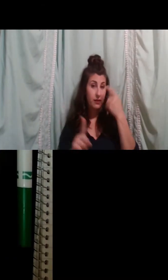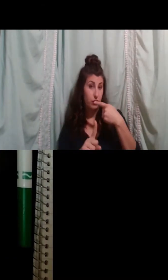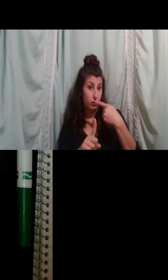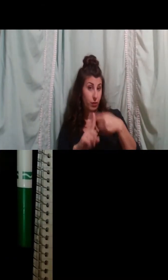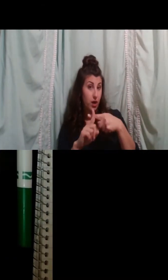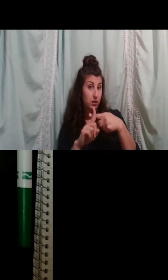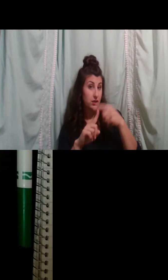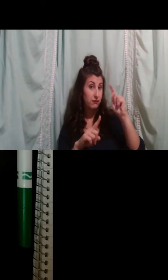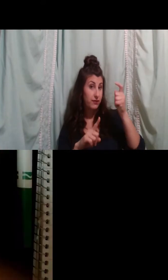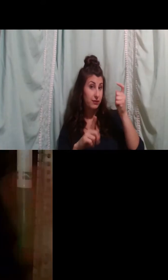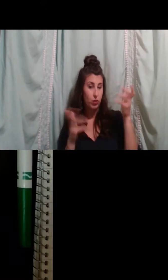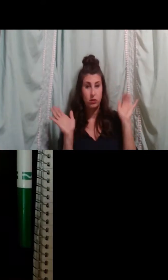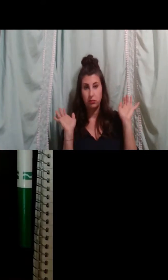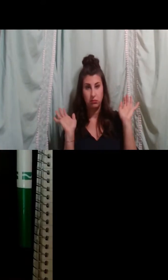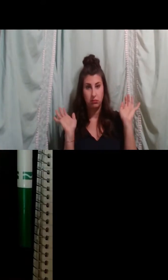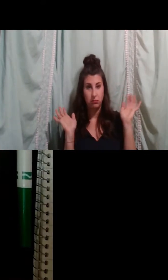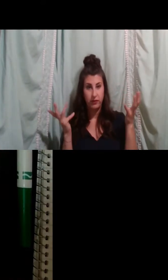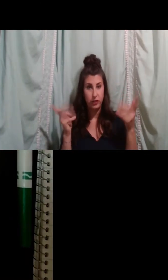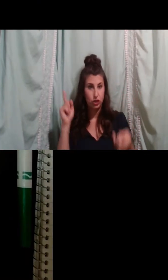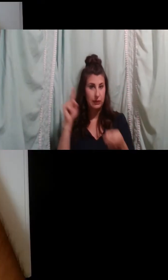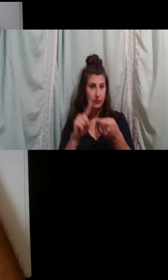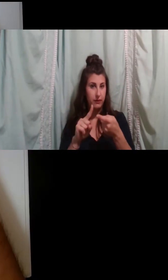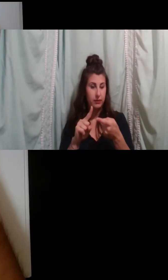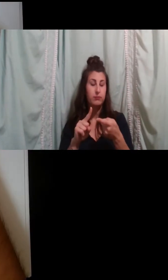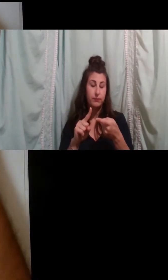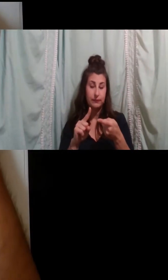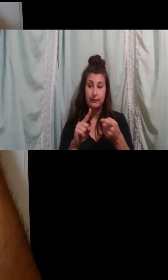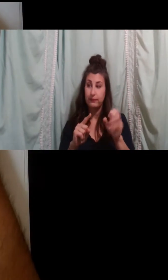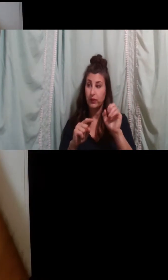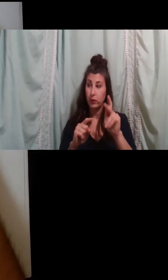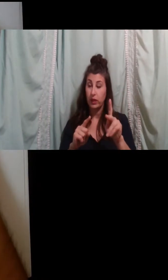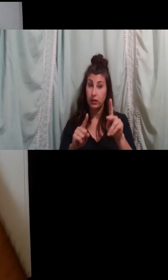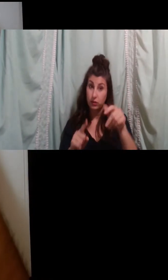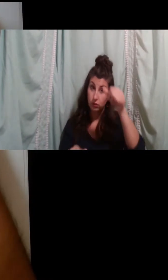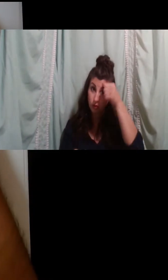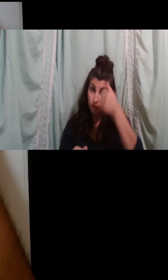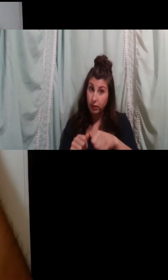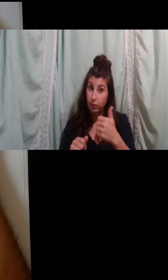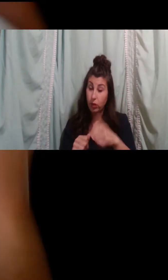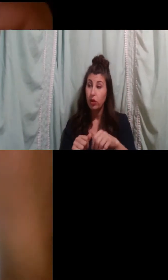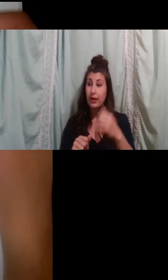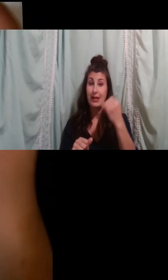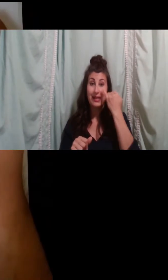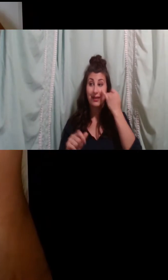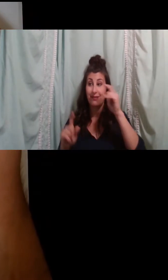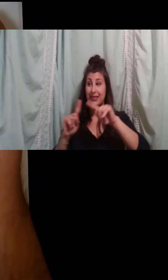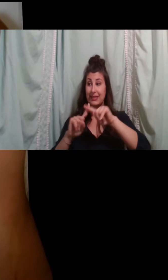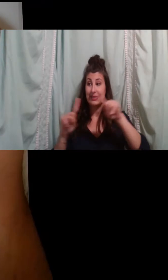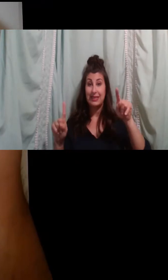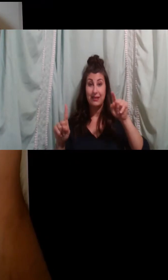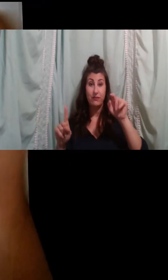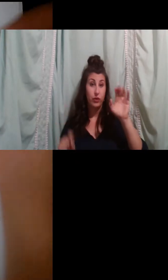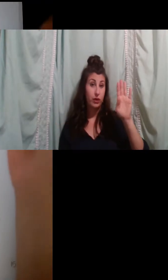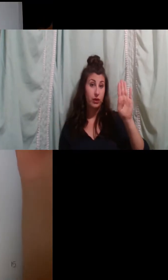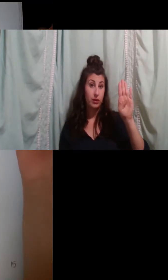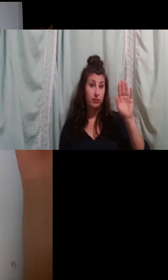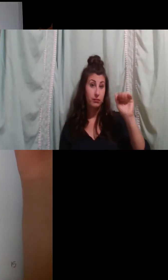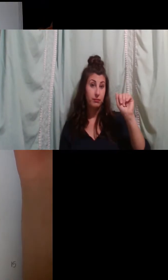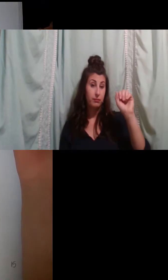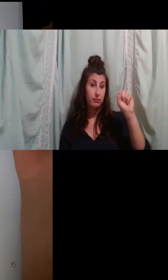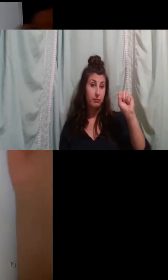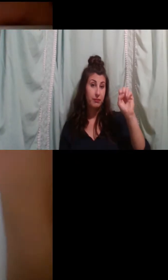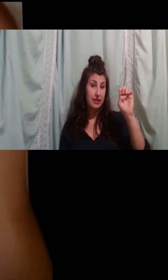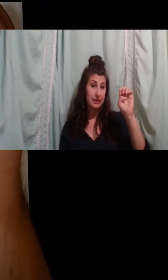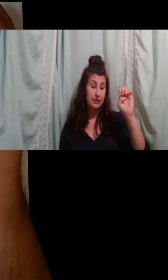they're positive exponents. It's already simplified. All right, so just to reiterate, if you have different